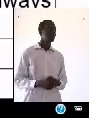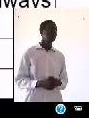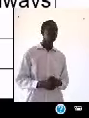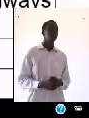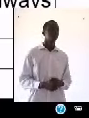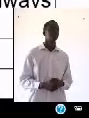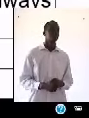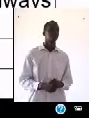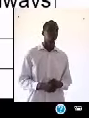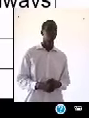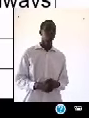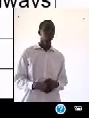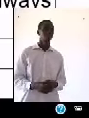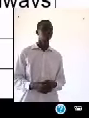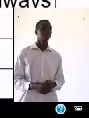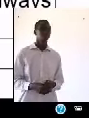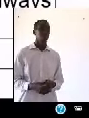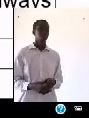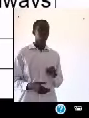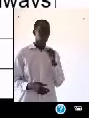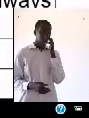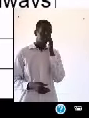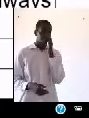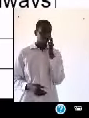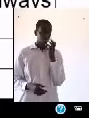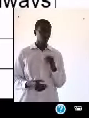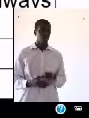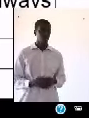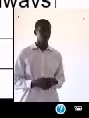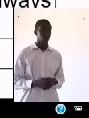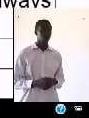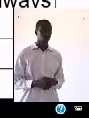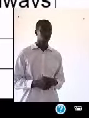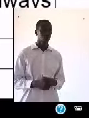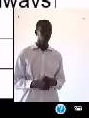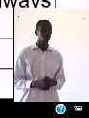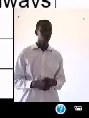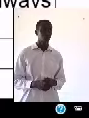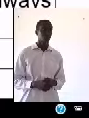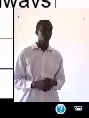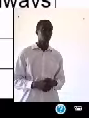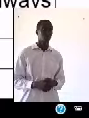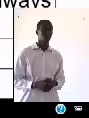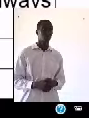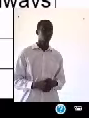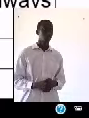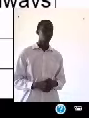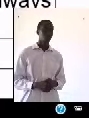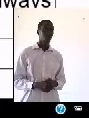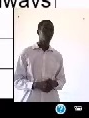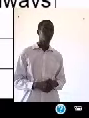not chewing food and opening your mouth and at the same time you are talking. It says,